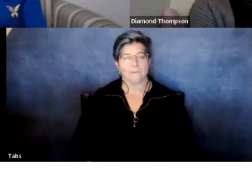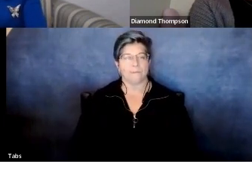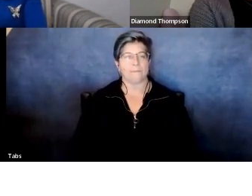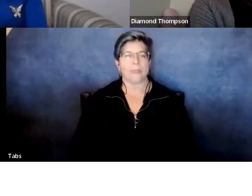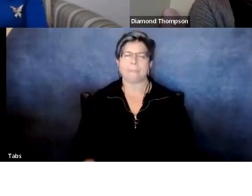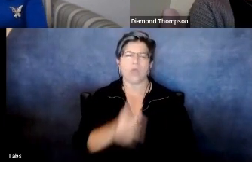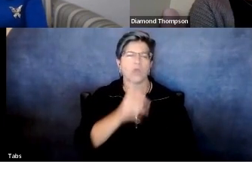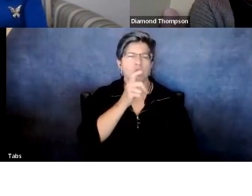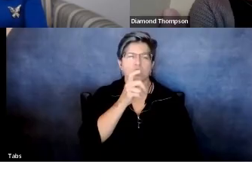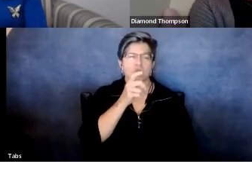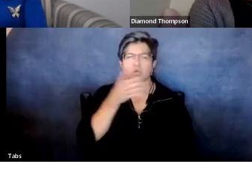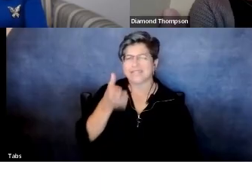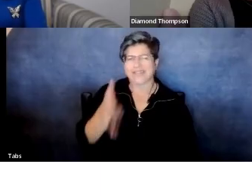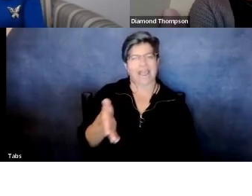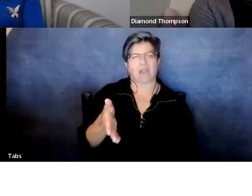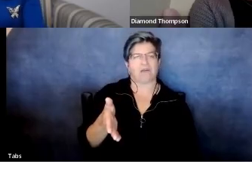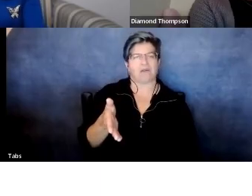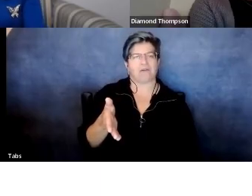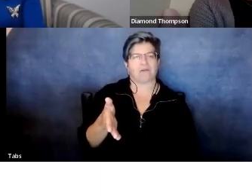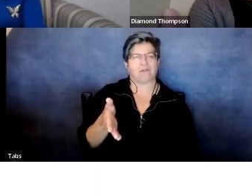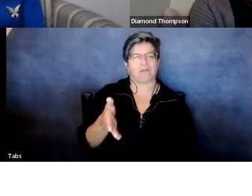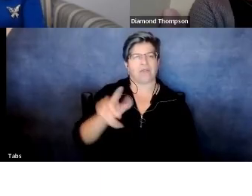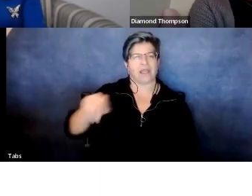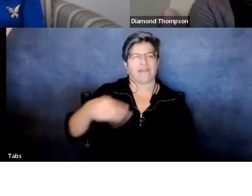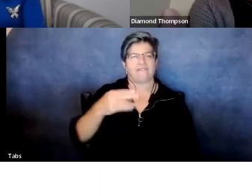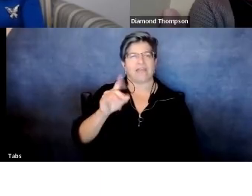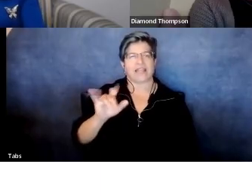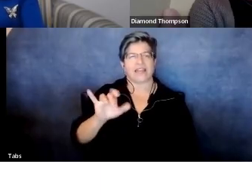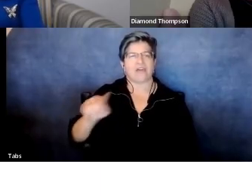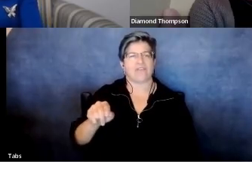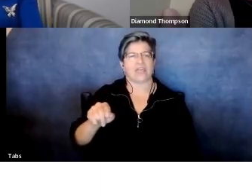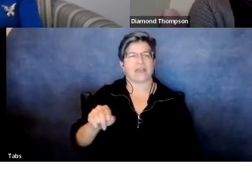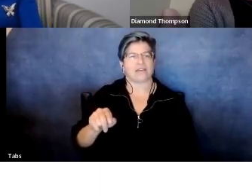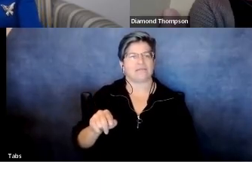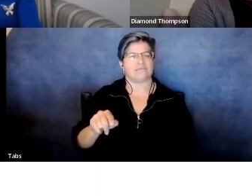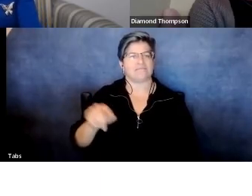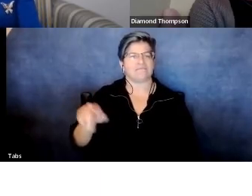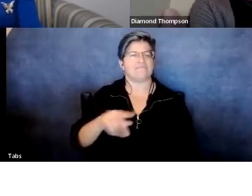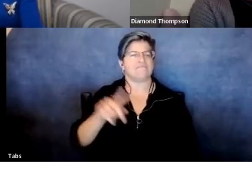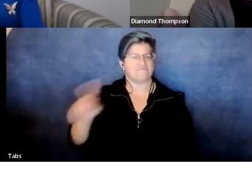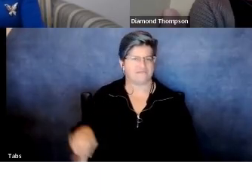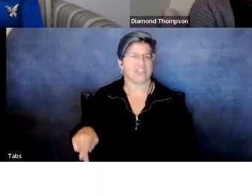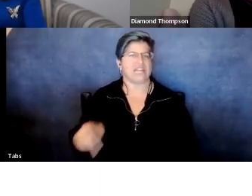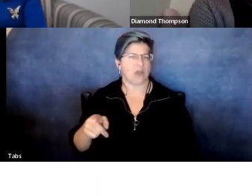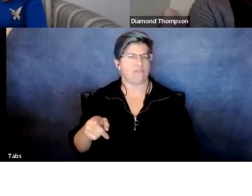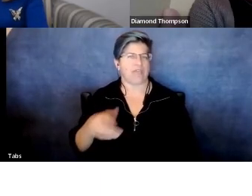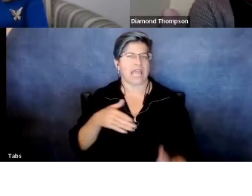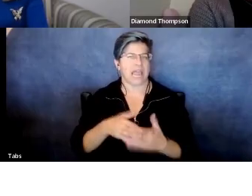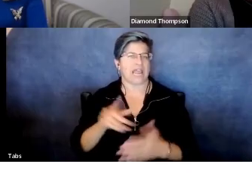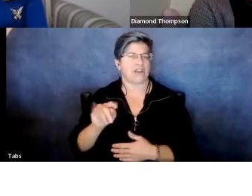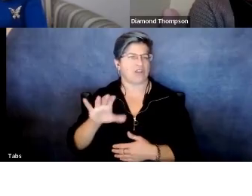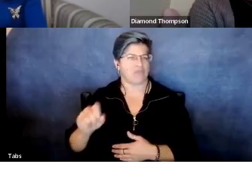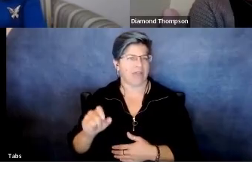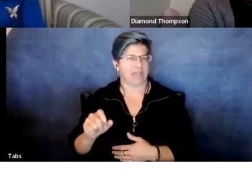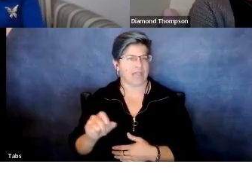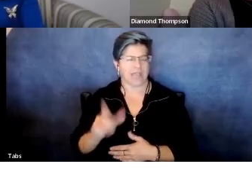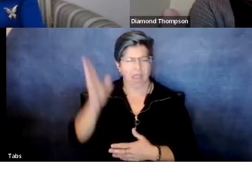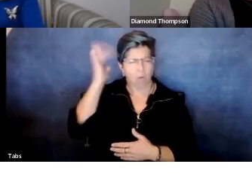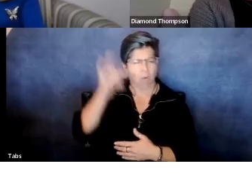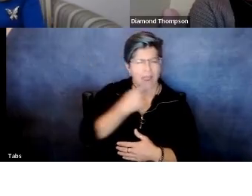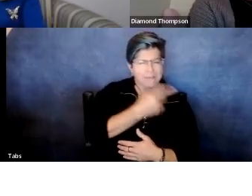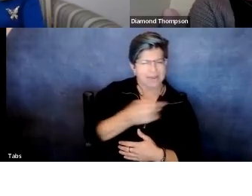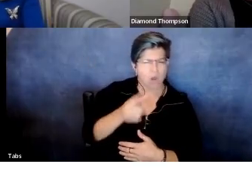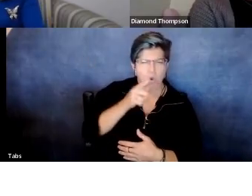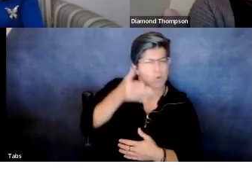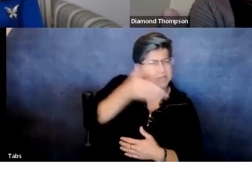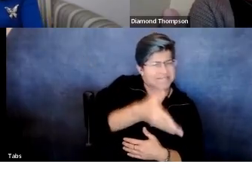So who's at the table in our Philadelphia Juvenile Anti-Trafficking Coalition? And why am I telling you all of this? It